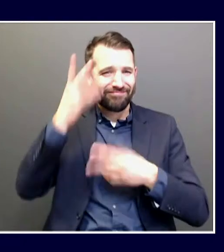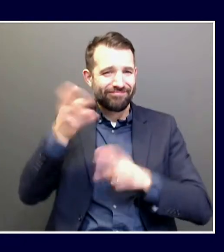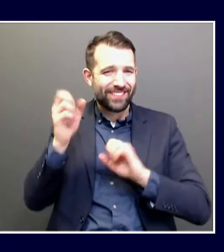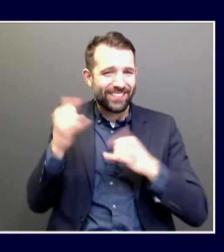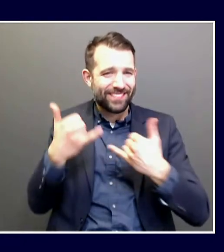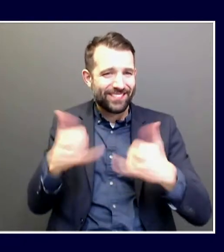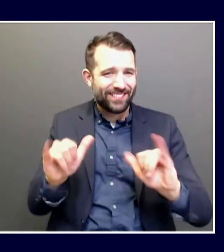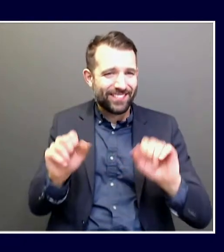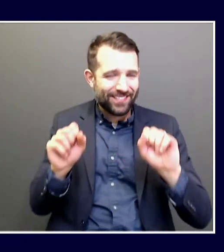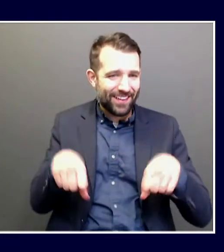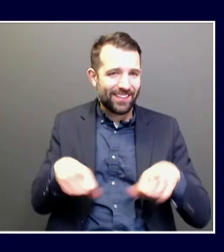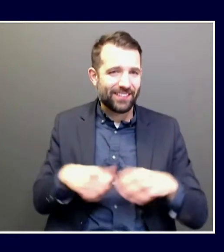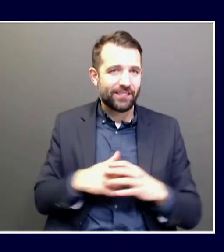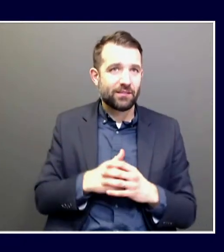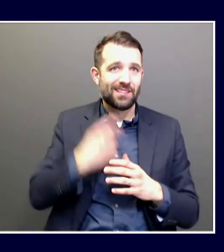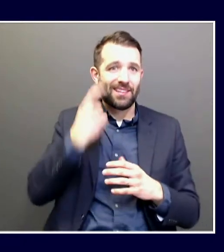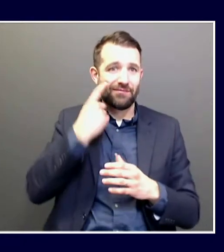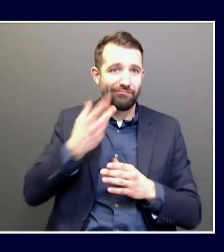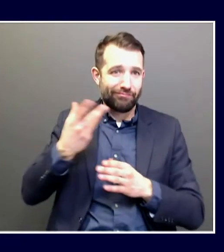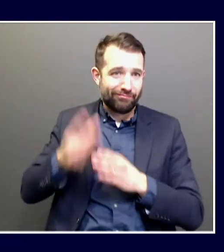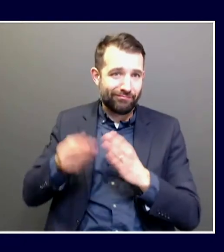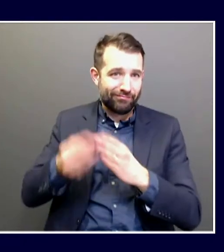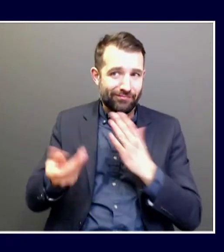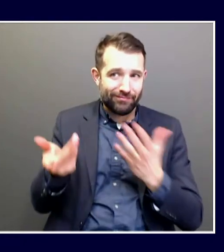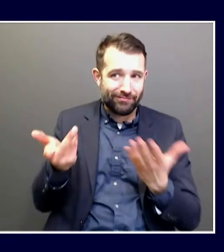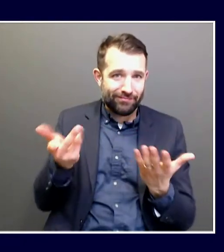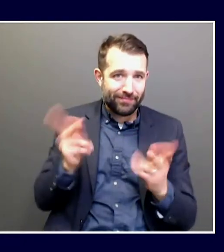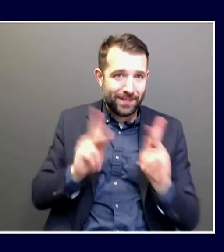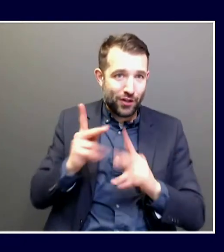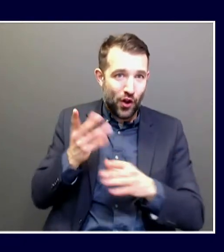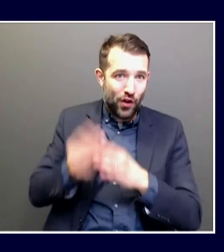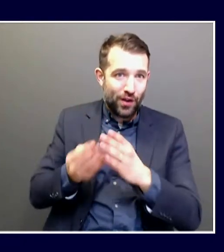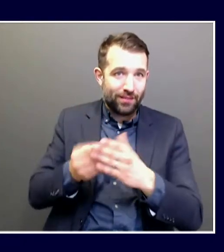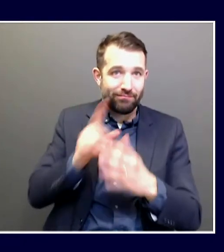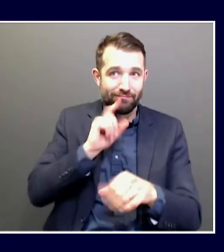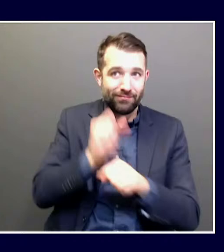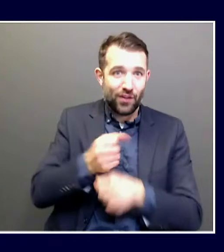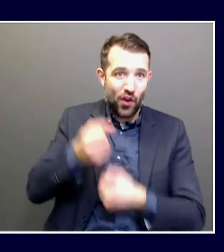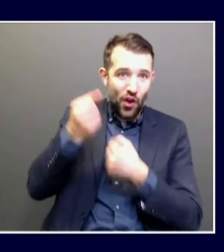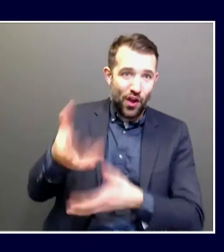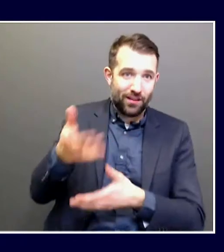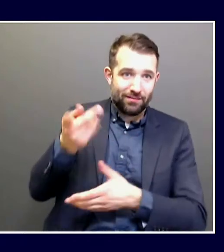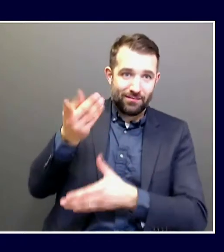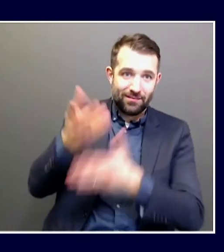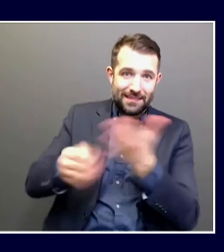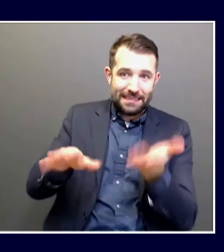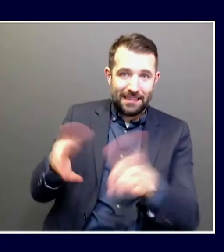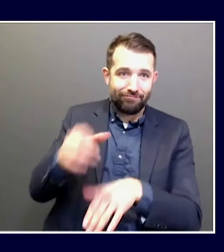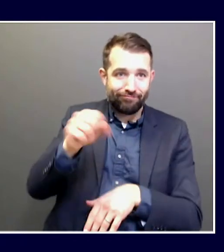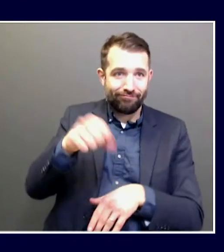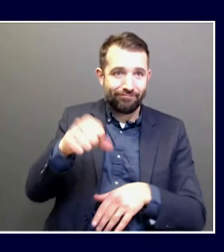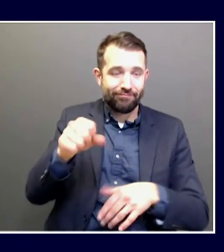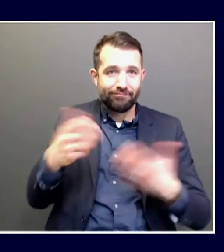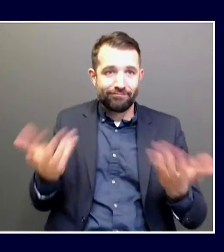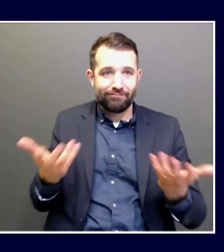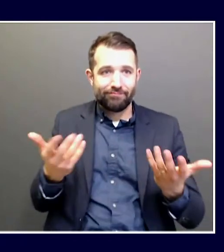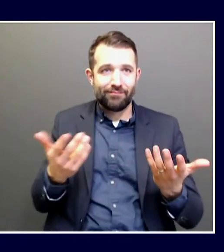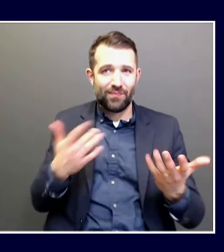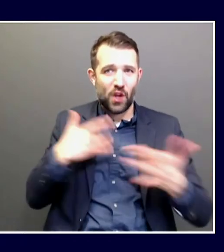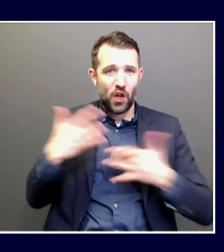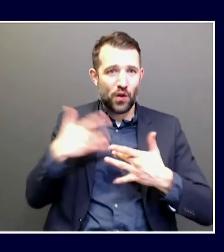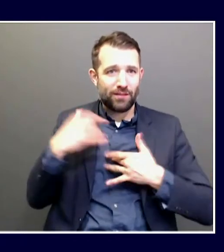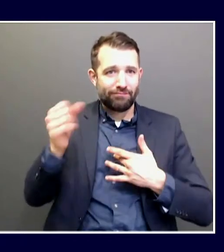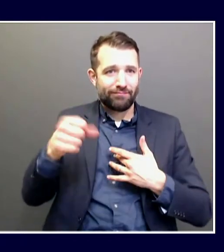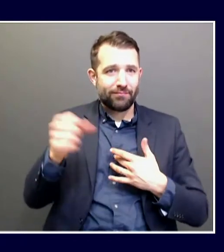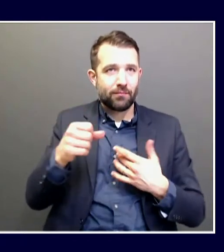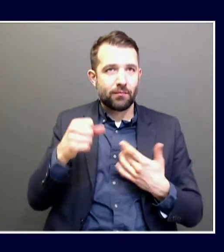recent deaths, it has definitely been taking a toll. So I am a bit worried, but I think it's also equally important to be straight with